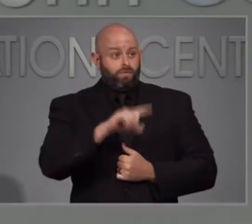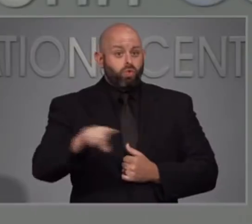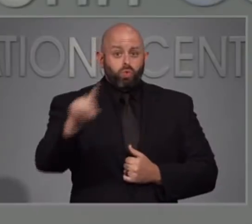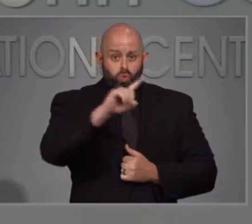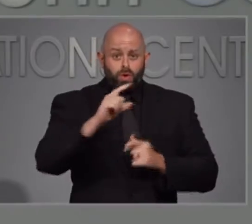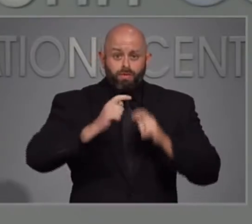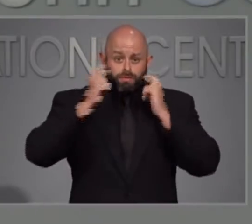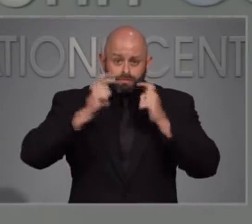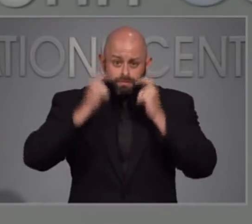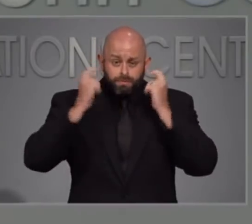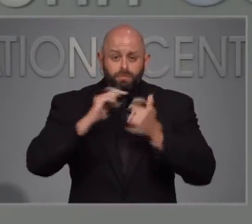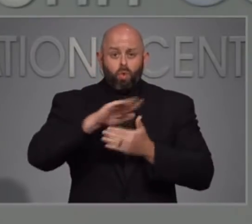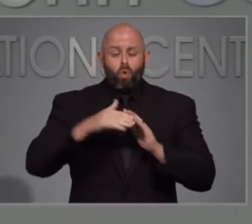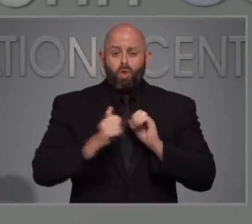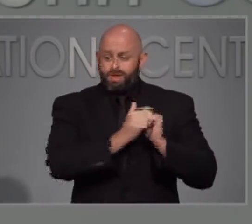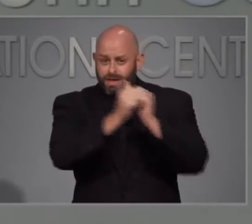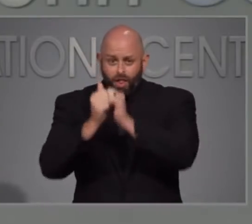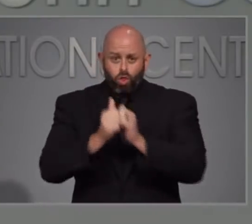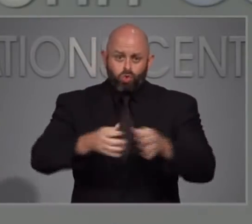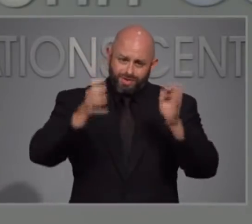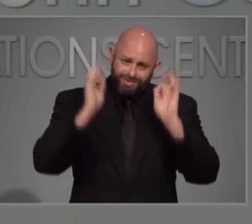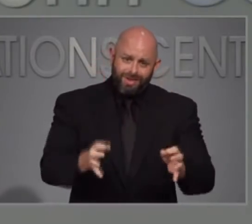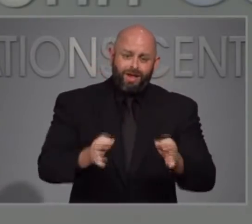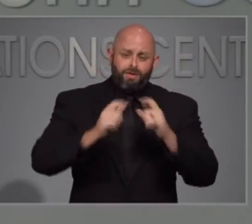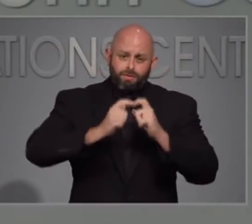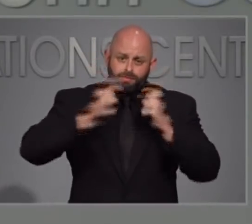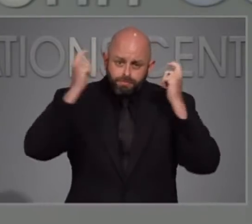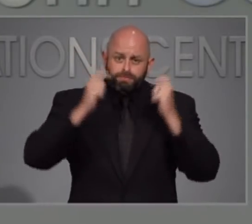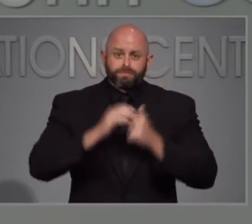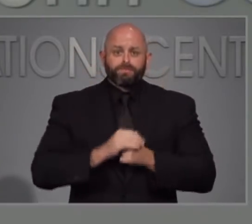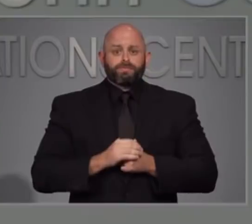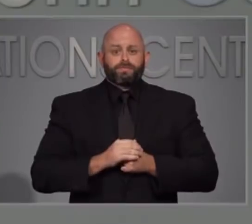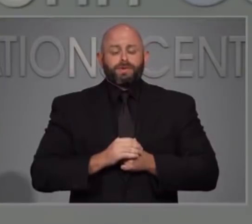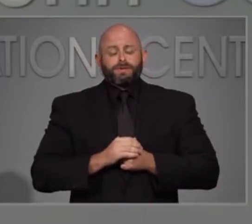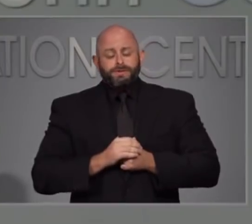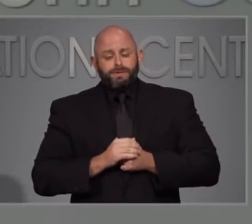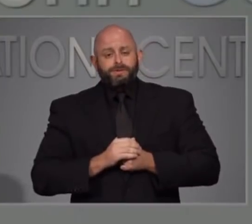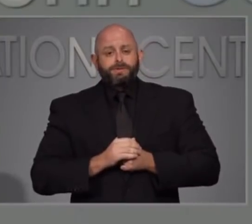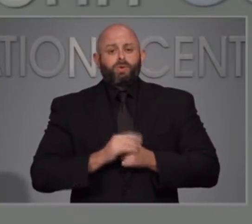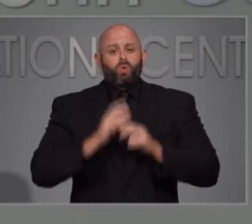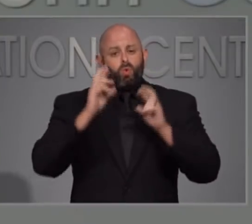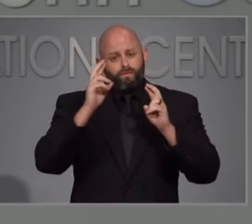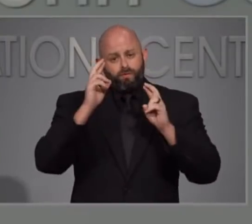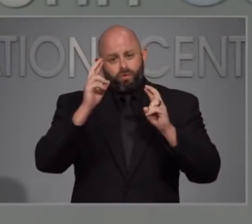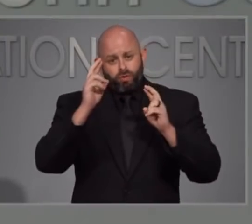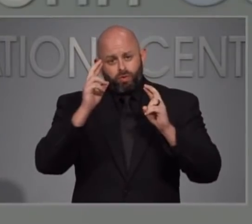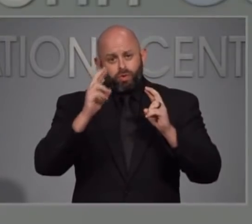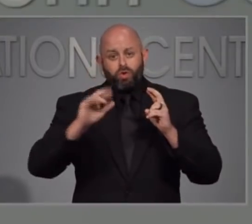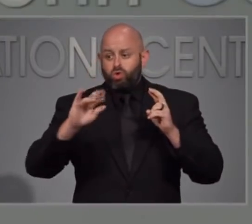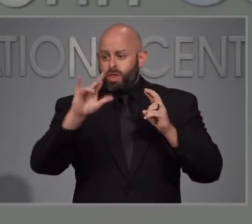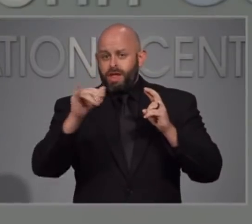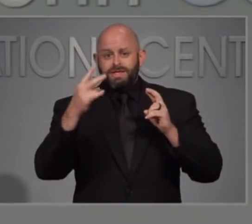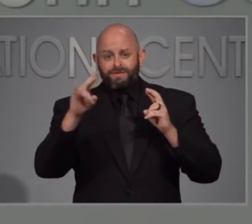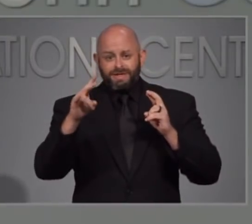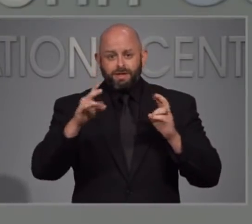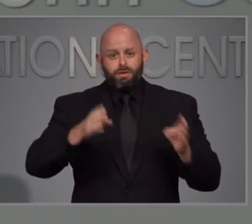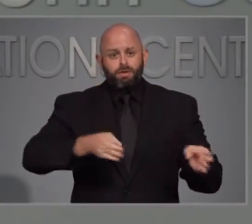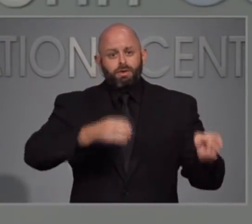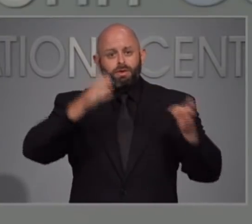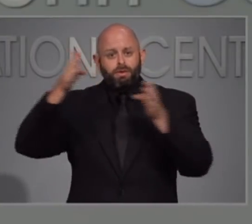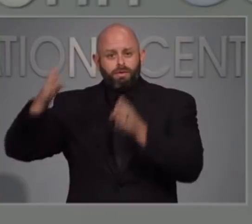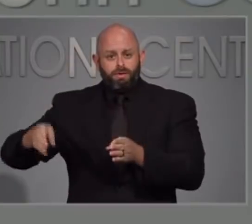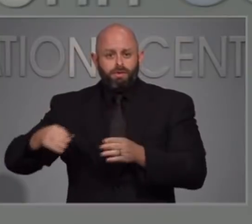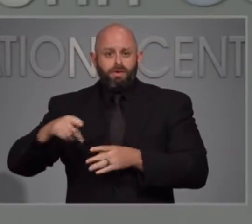if we will all come together to do that, then we're hopeful that on July 17th we can move even further